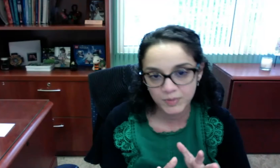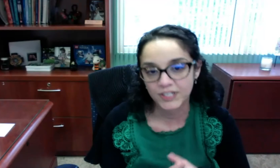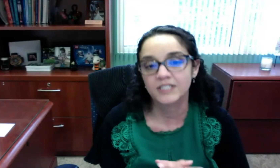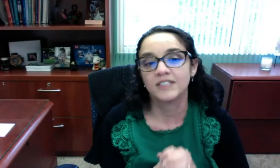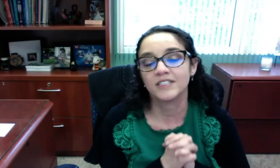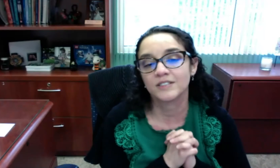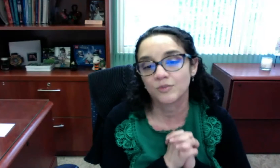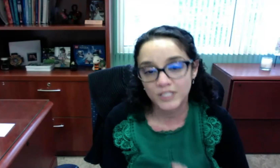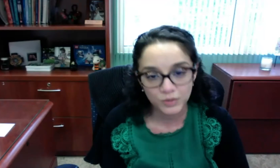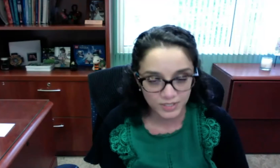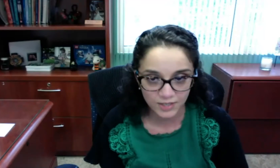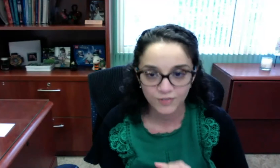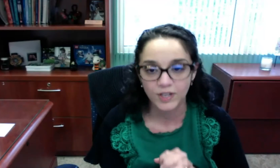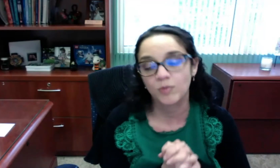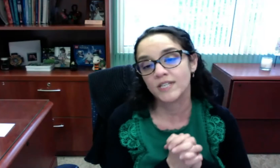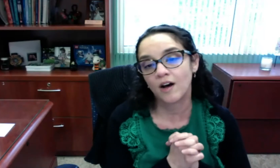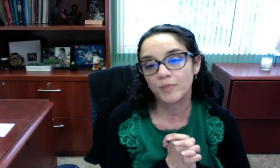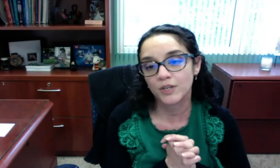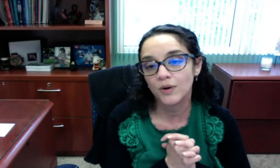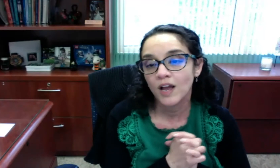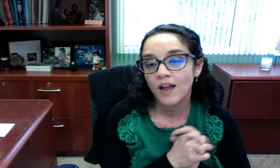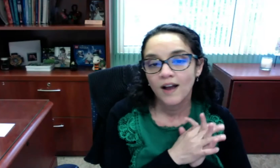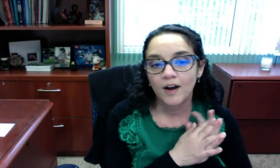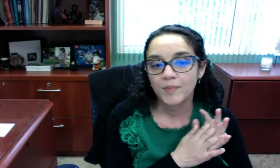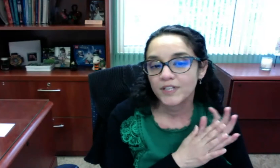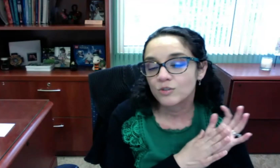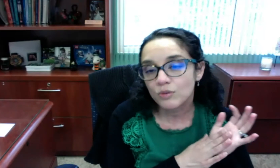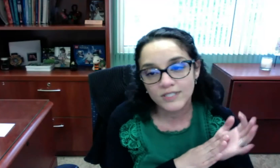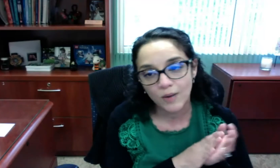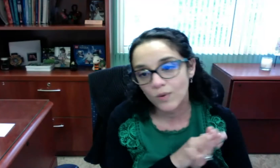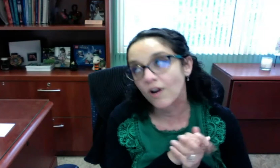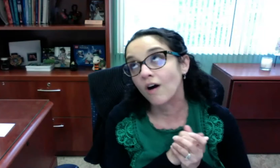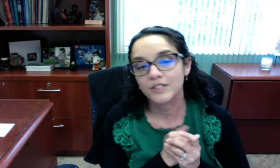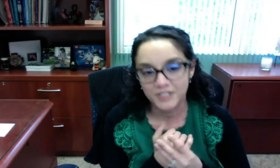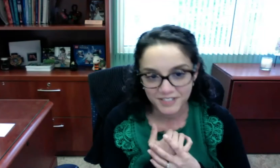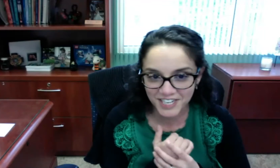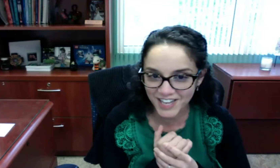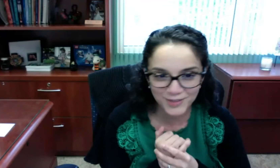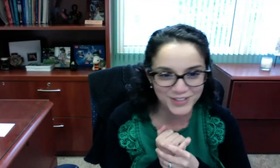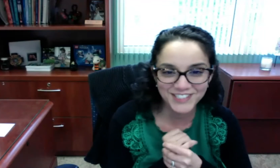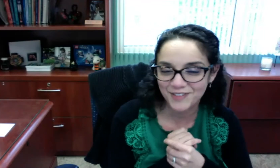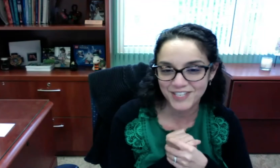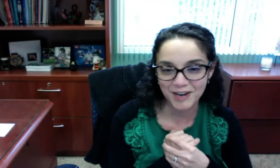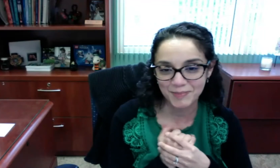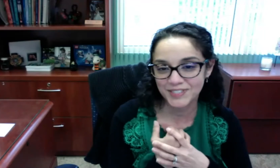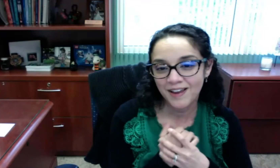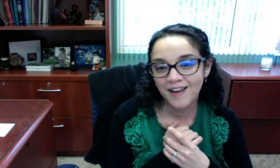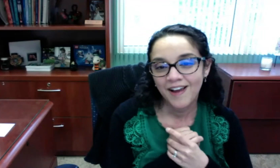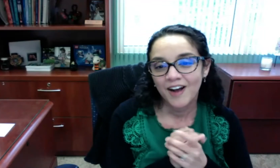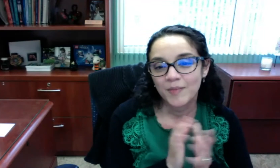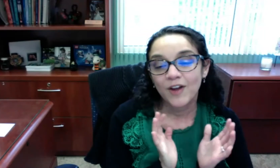their experiences, the resources that are available to help you, and the tools that we're all using to get through these tough